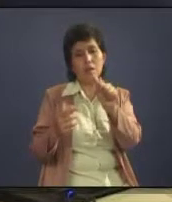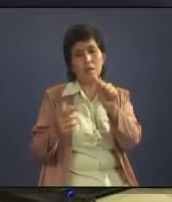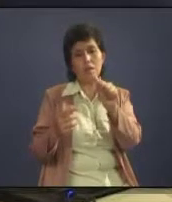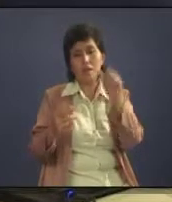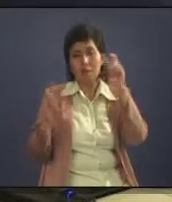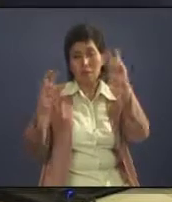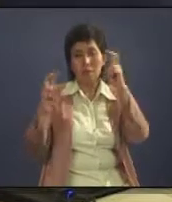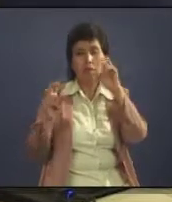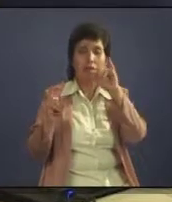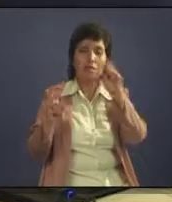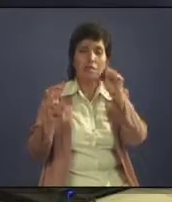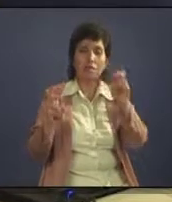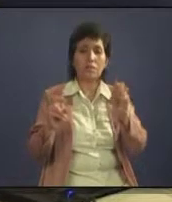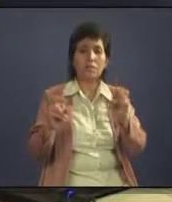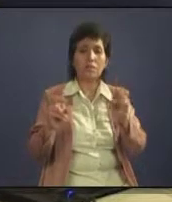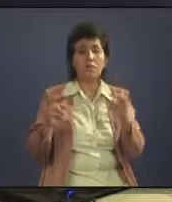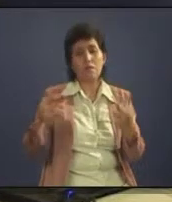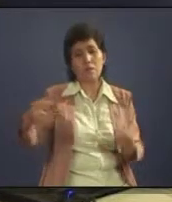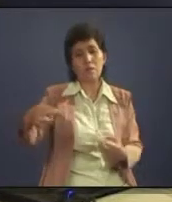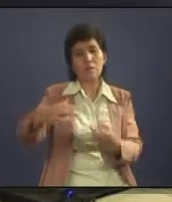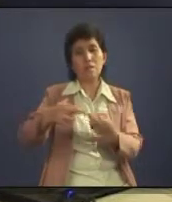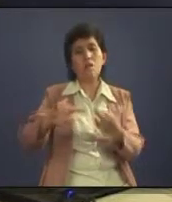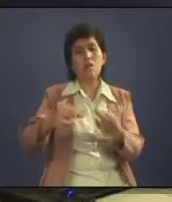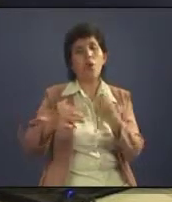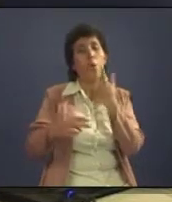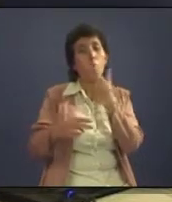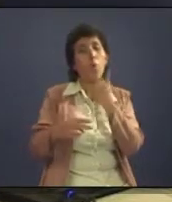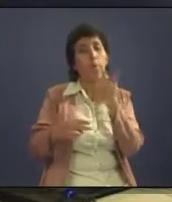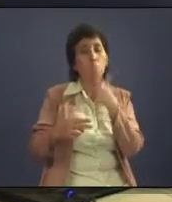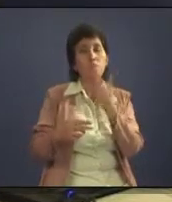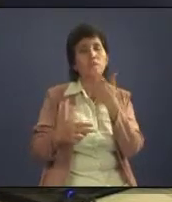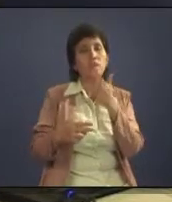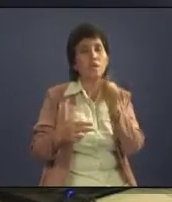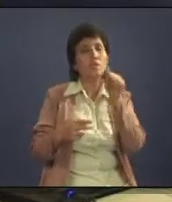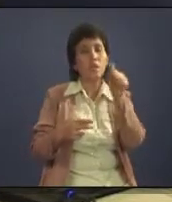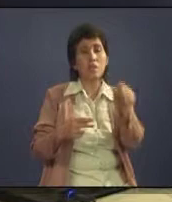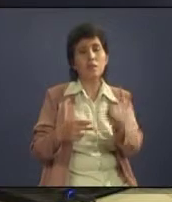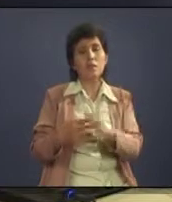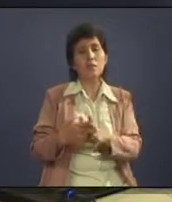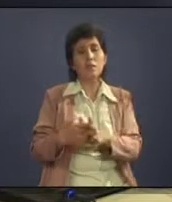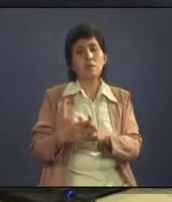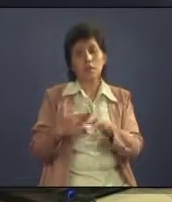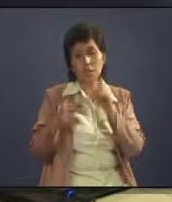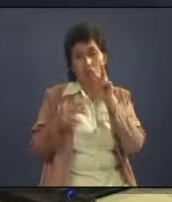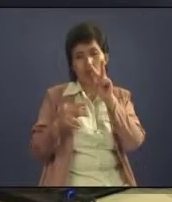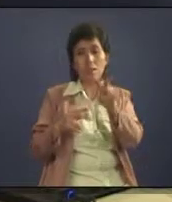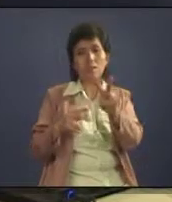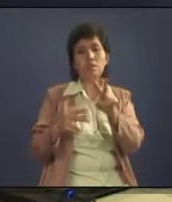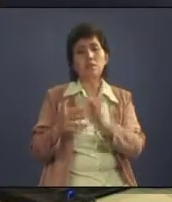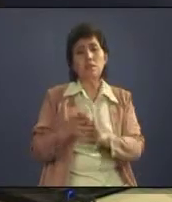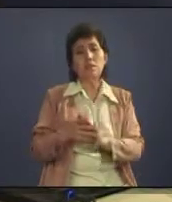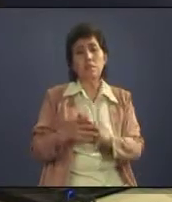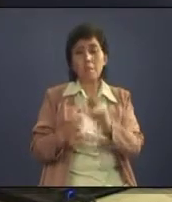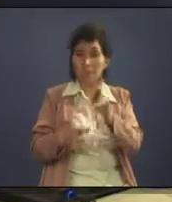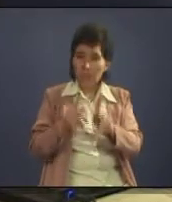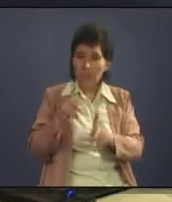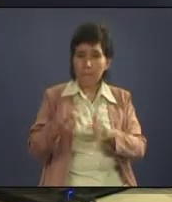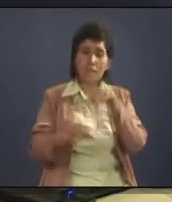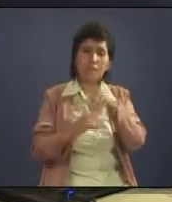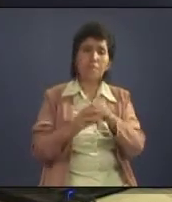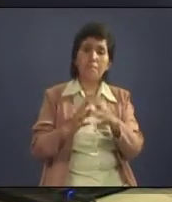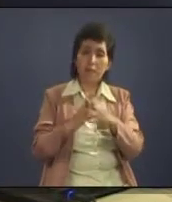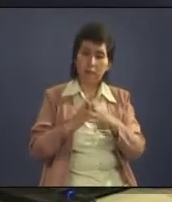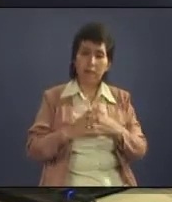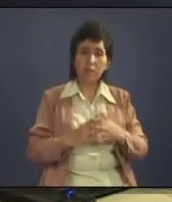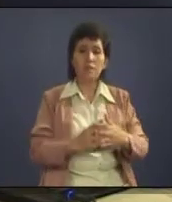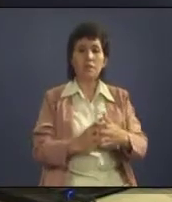issue or anything related to who they are? Okay, does this means that people